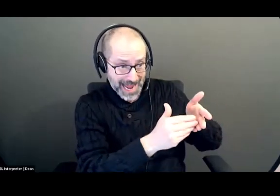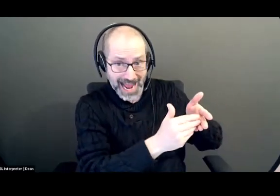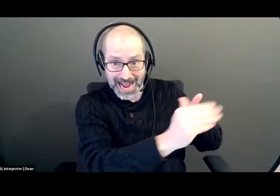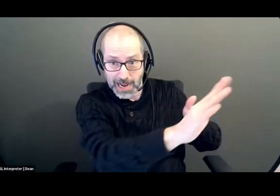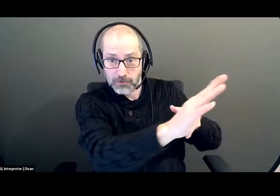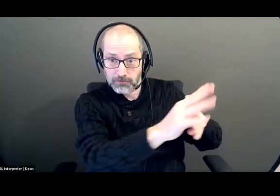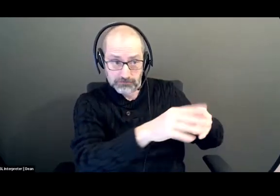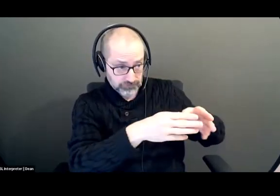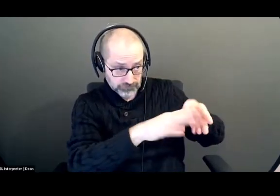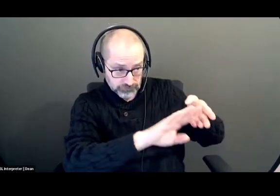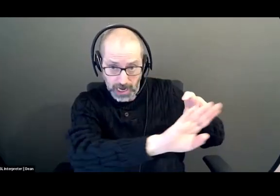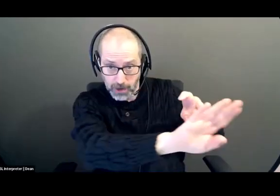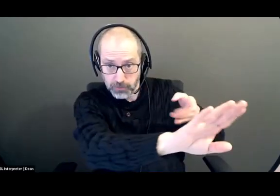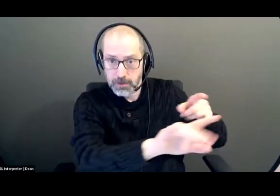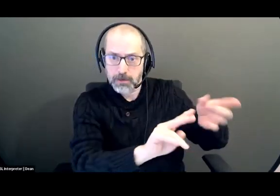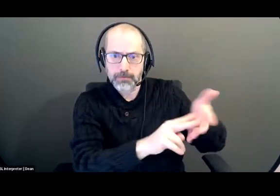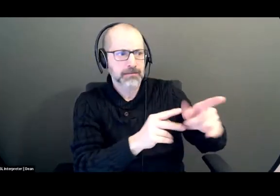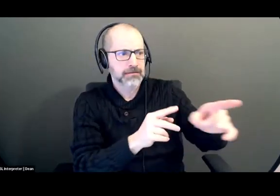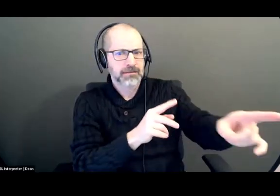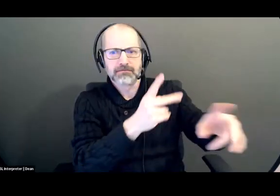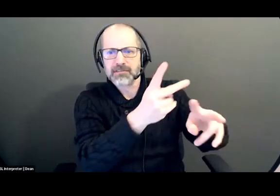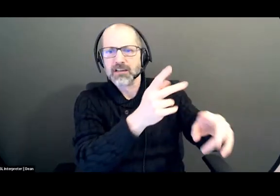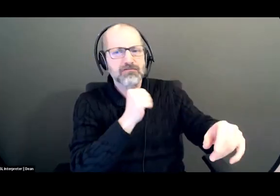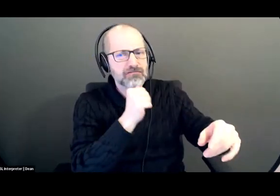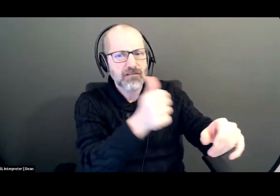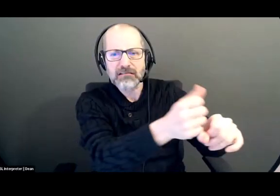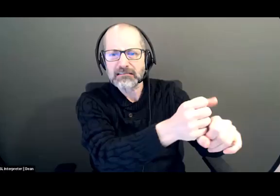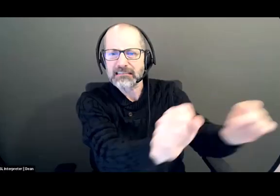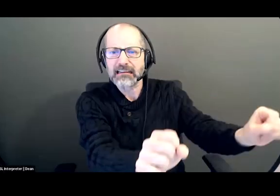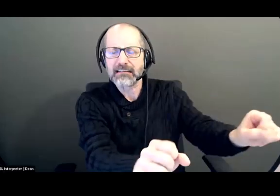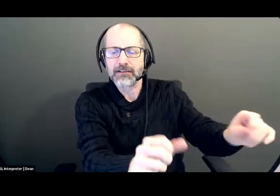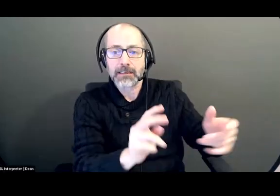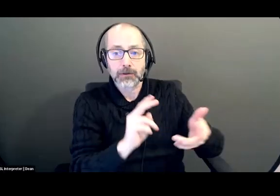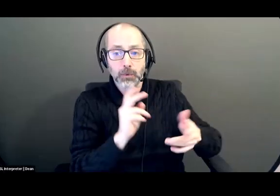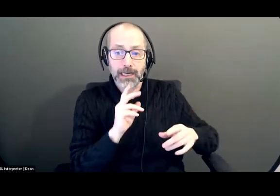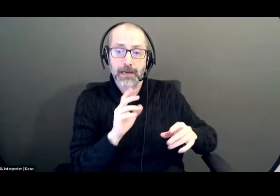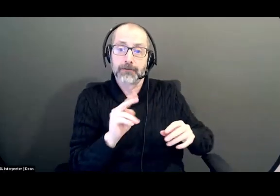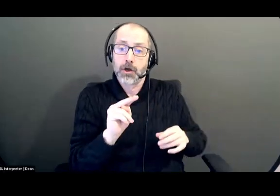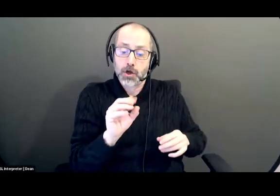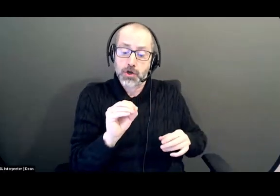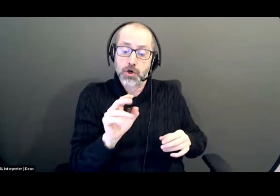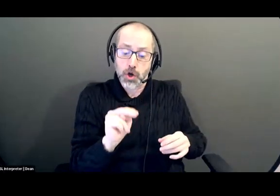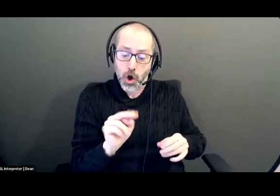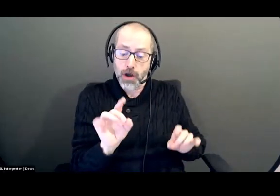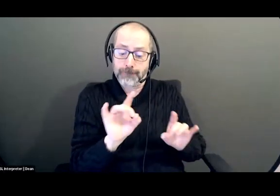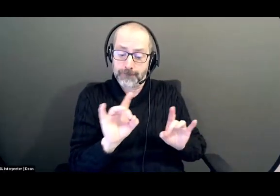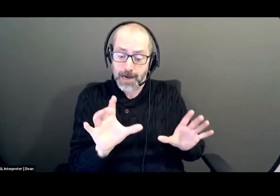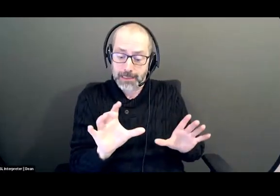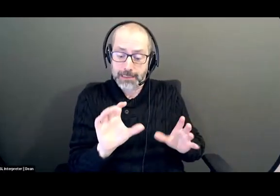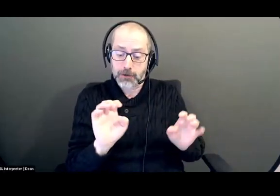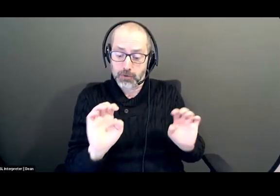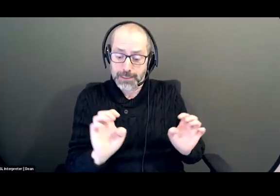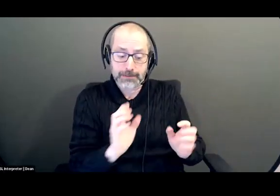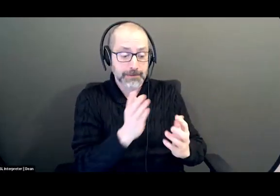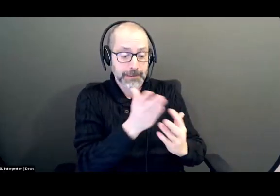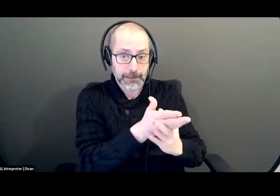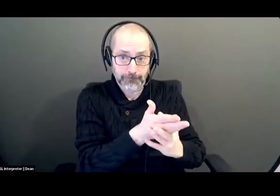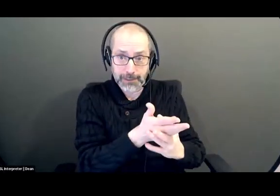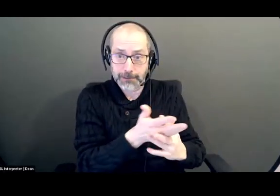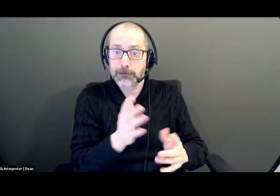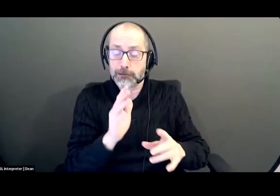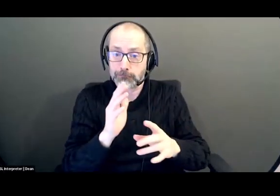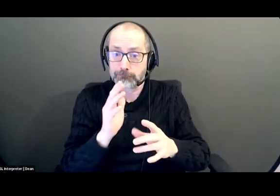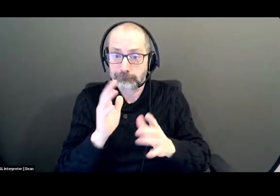then also debriefing. So making sure that we're understanding what worked, what didn't work. And also